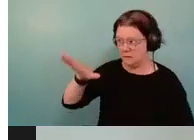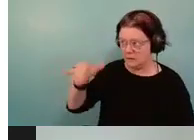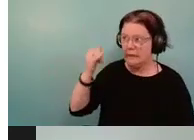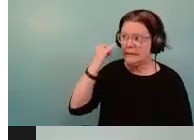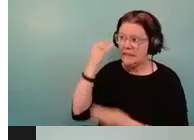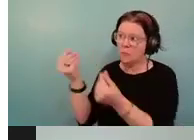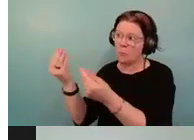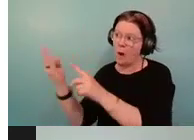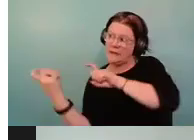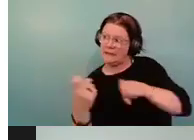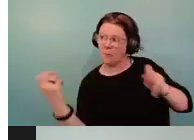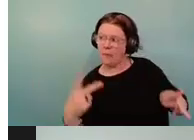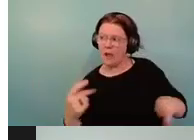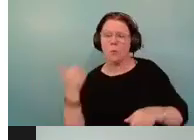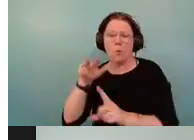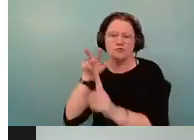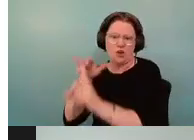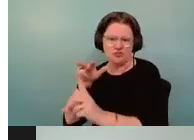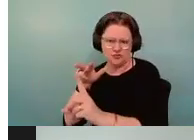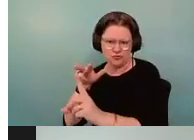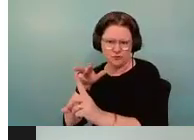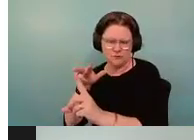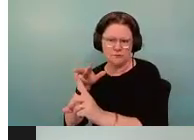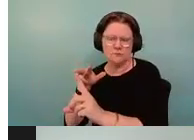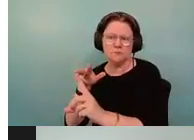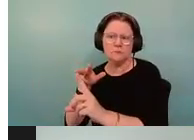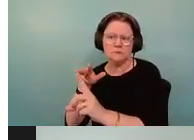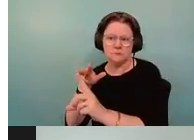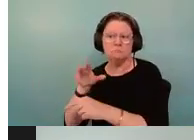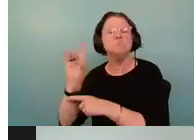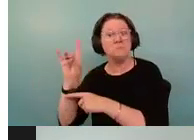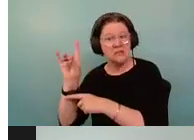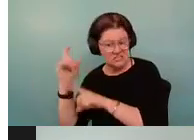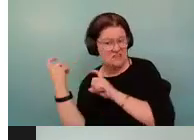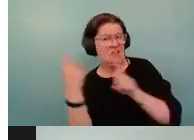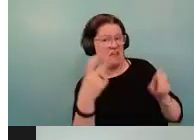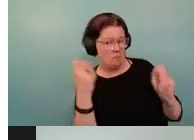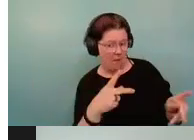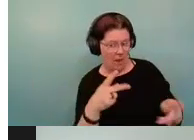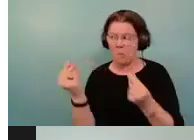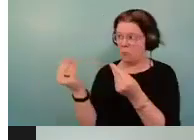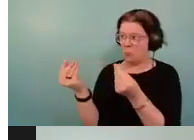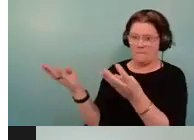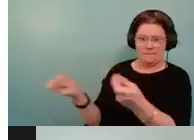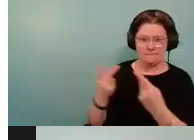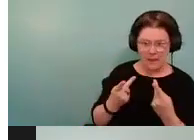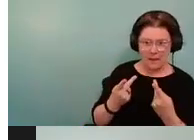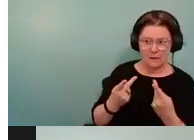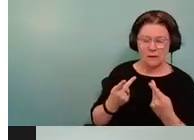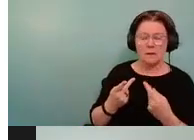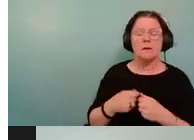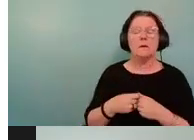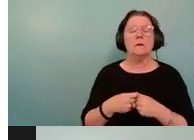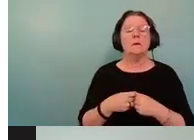her property, then we won't press charges. And they did. So she got her property back. And then her